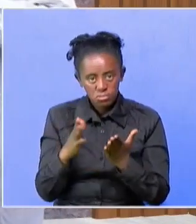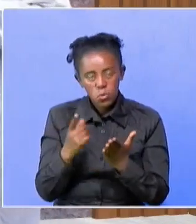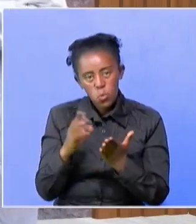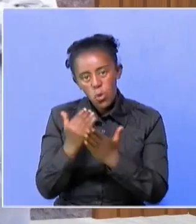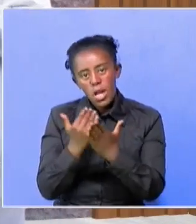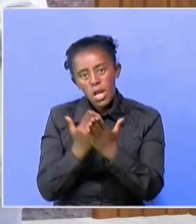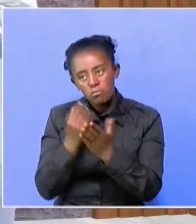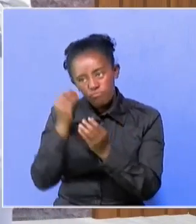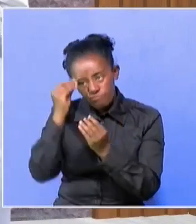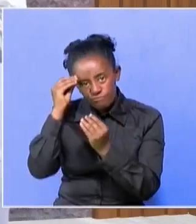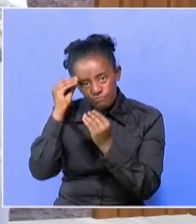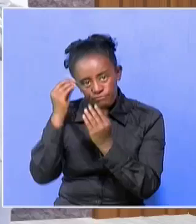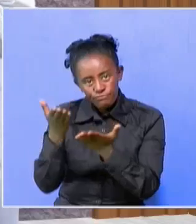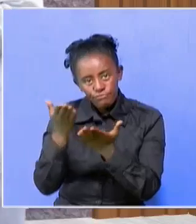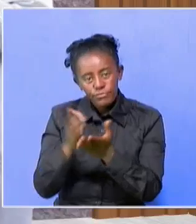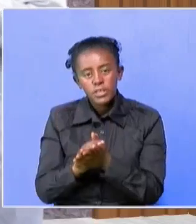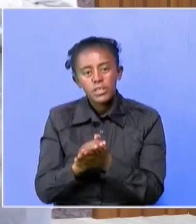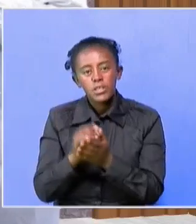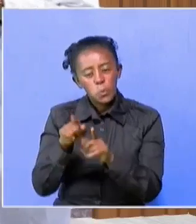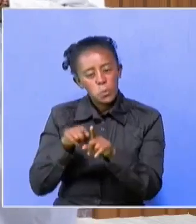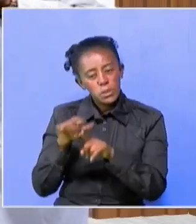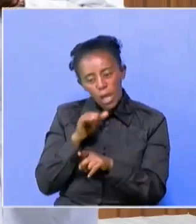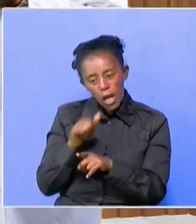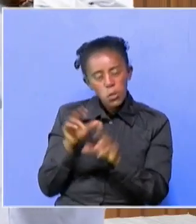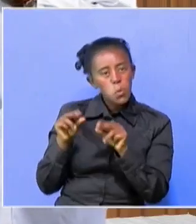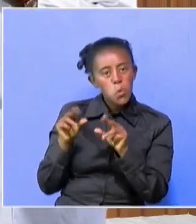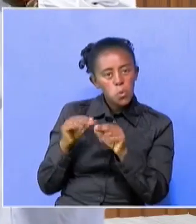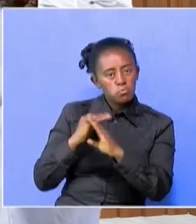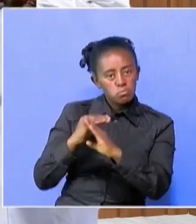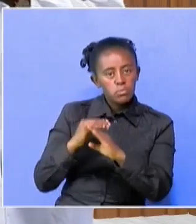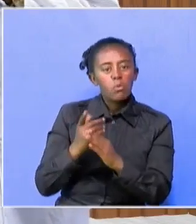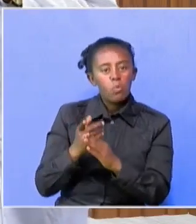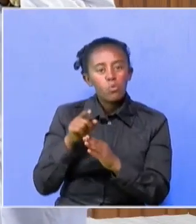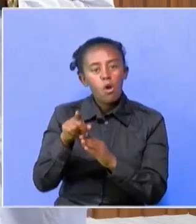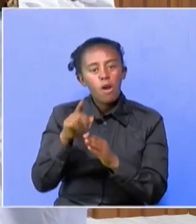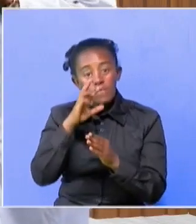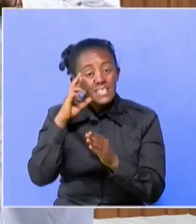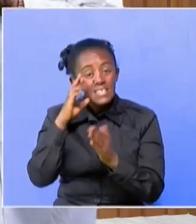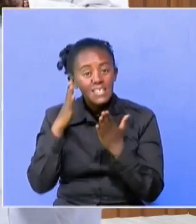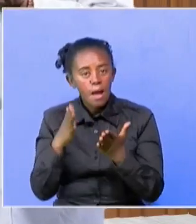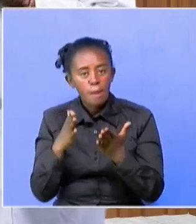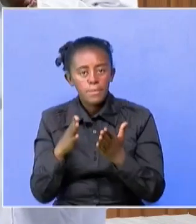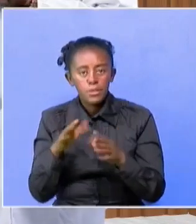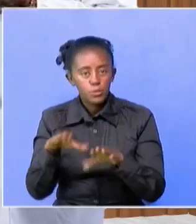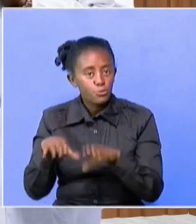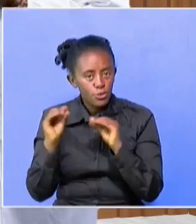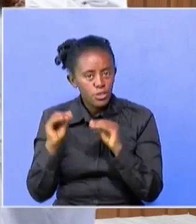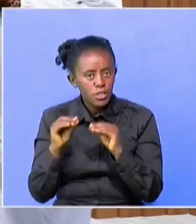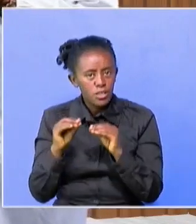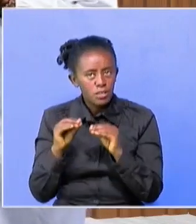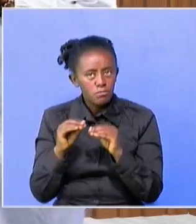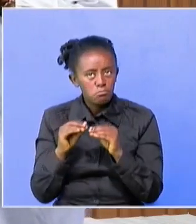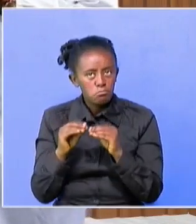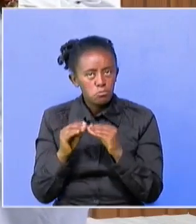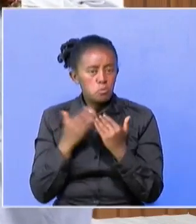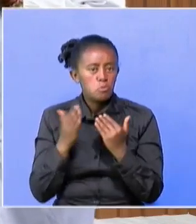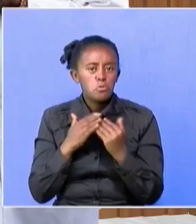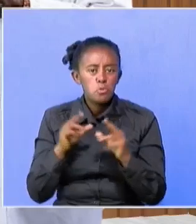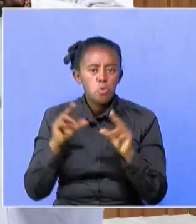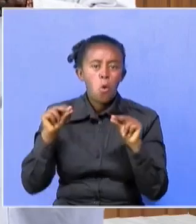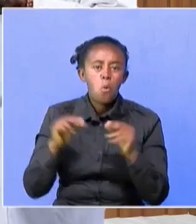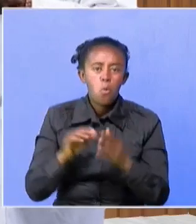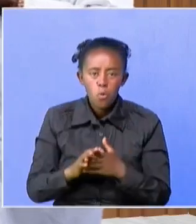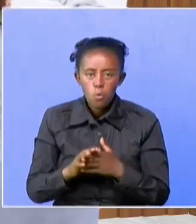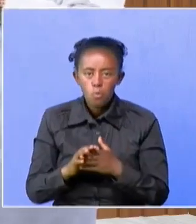for the others. While you are disagreeing something, you have to be reasonable students. Don't say simply